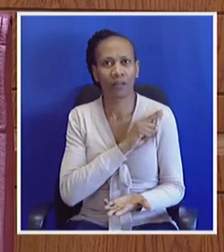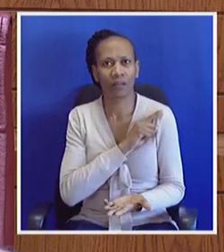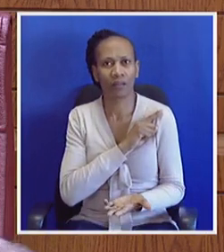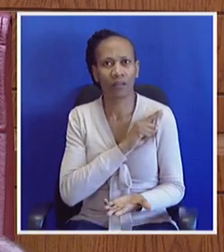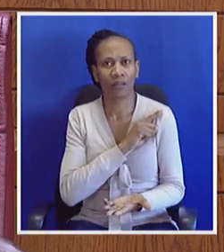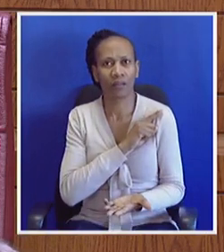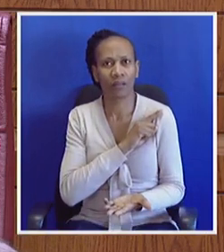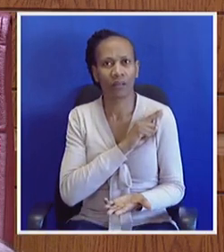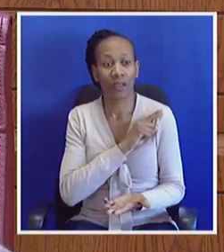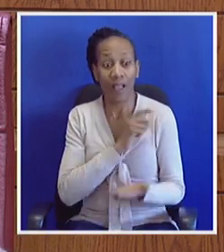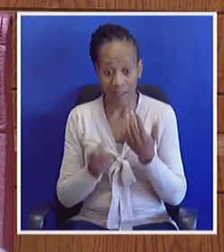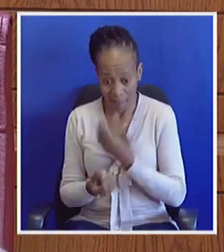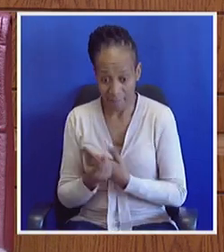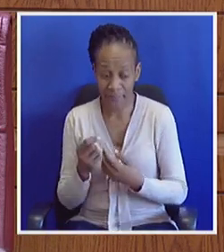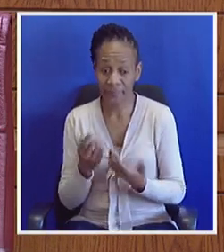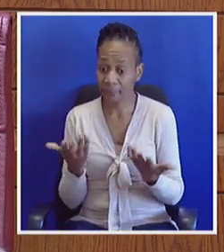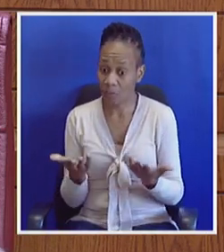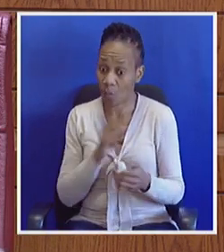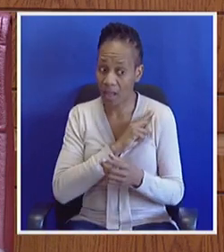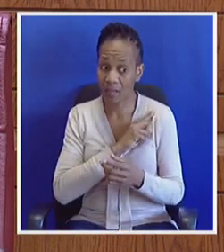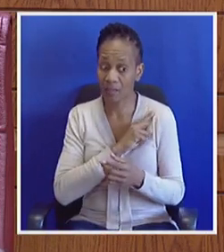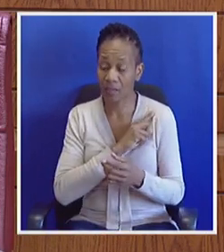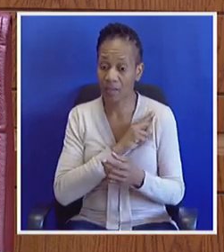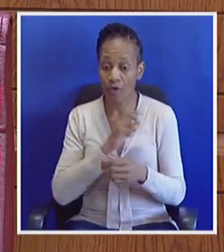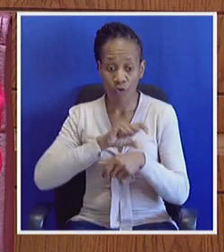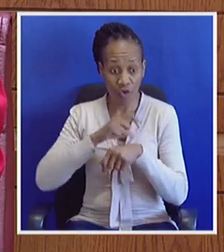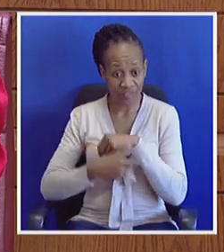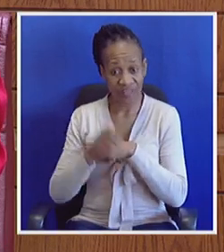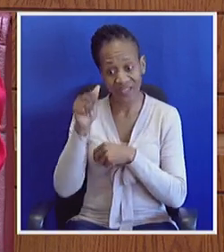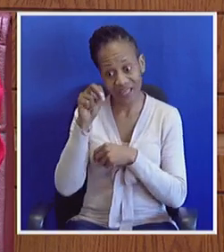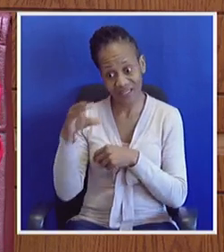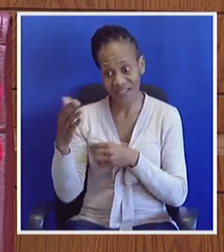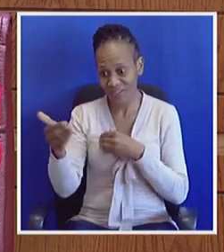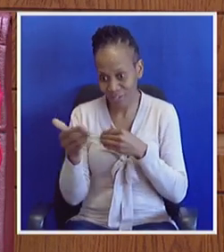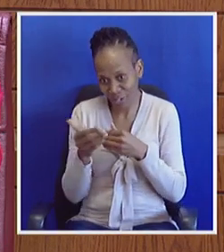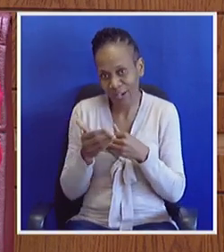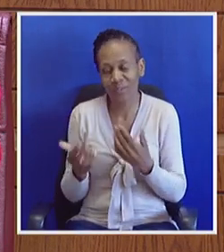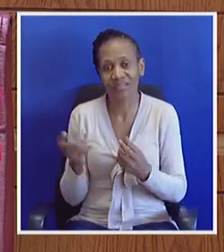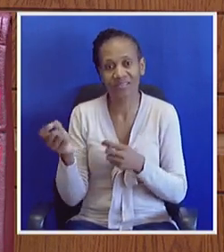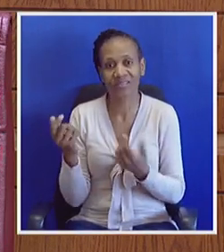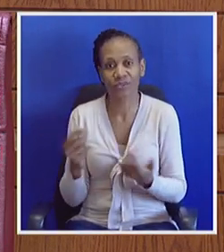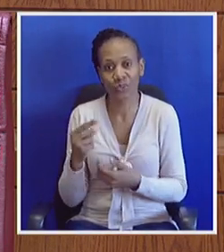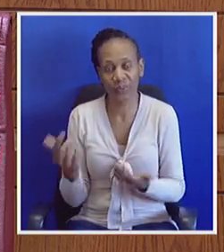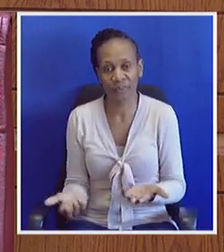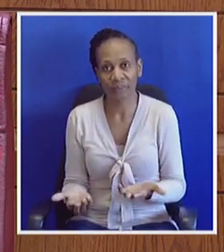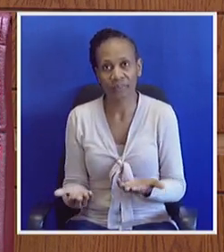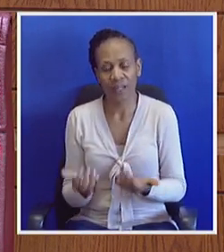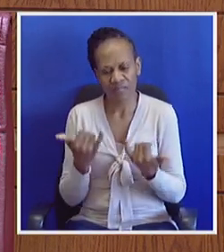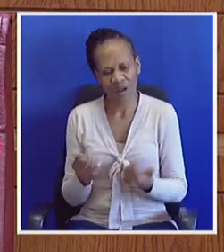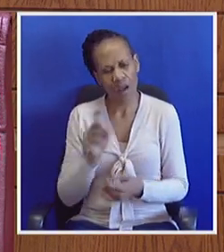the conference of the ANC that is coming on our way. Now, my question to you,